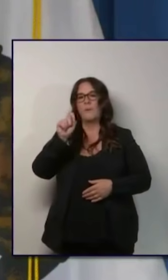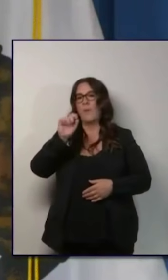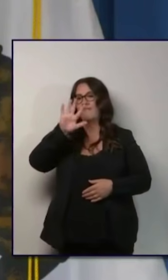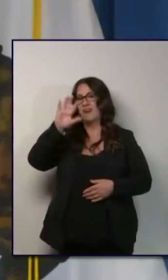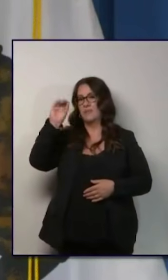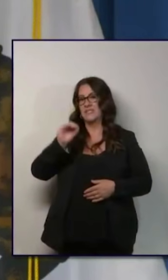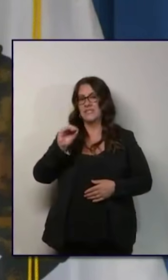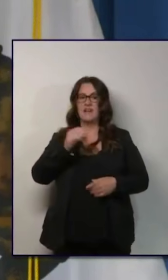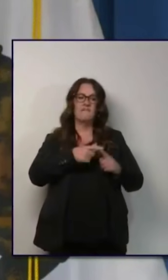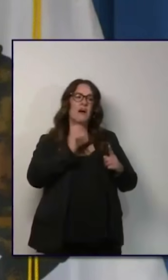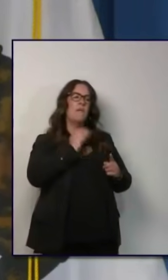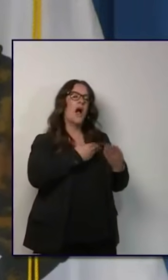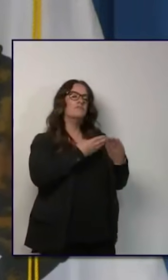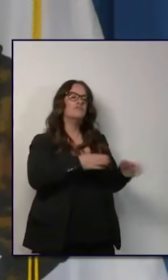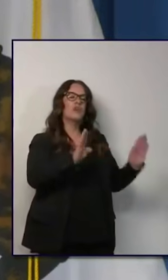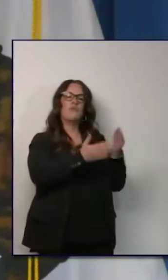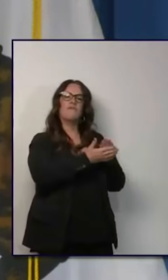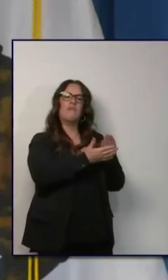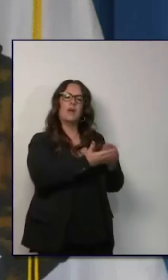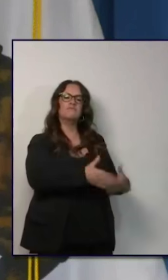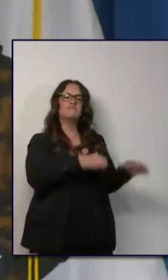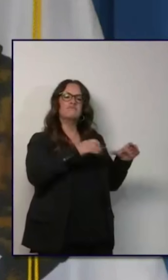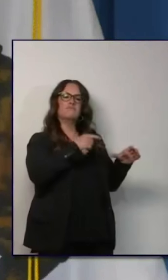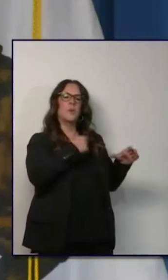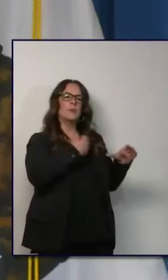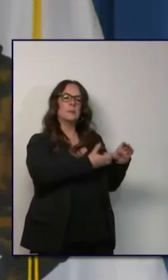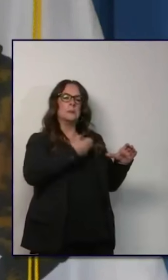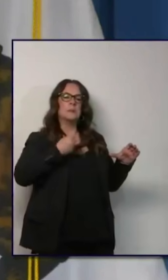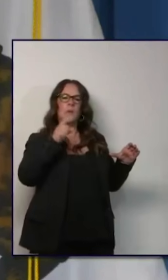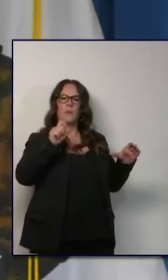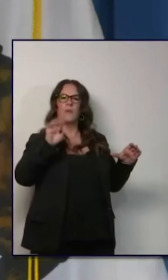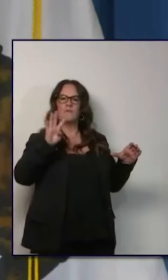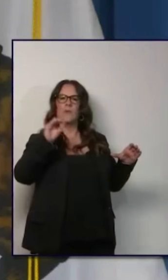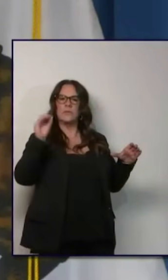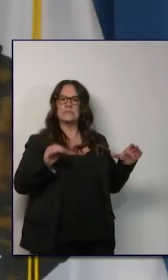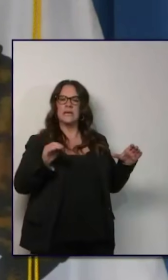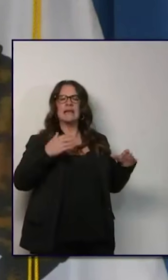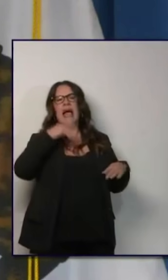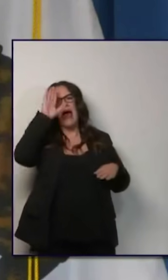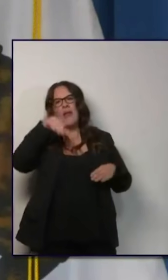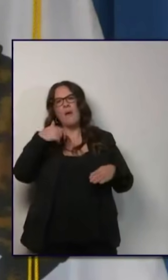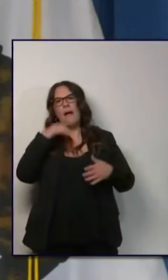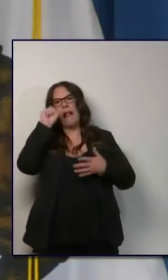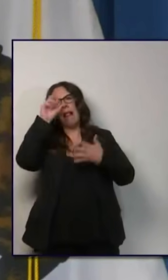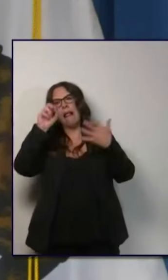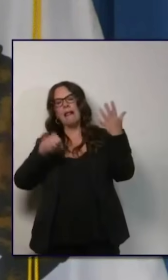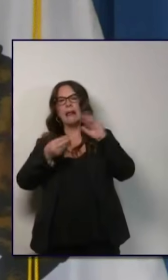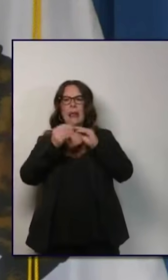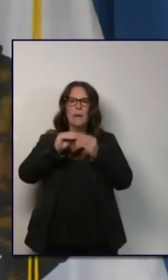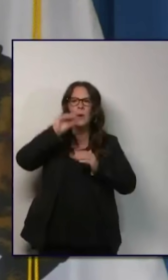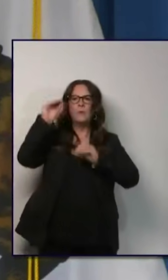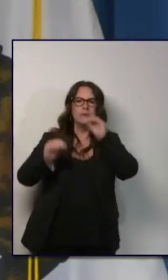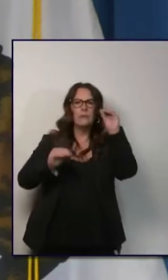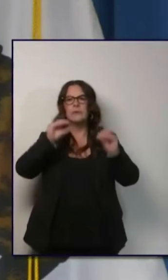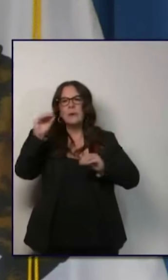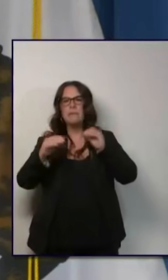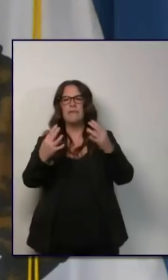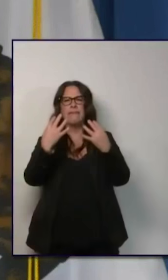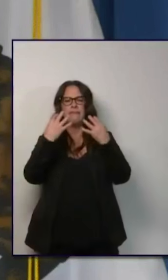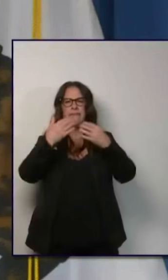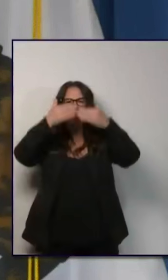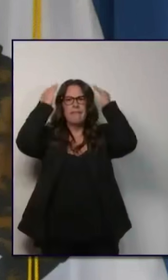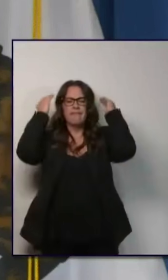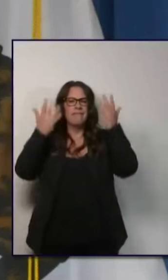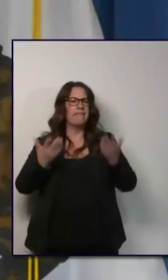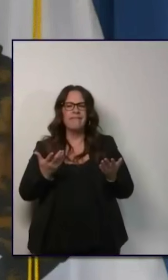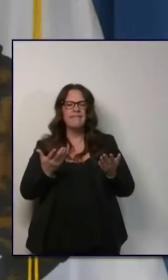our general fund. And I know this can be very technical, and I'm going to lose 90% of the people, 99% of you watching at home. We have something